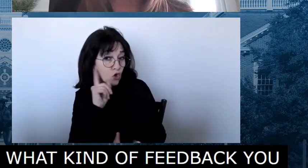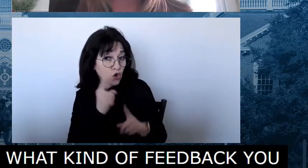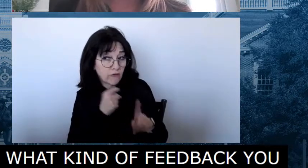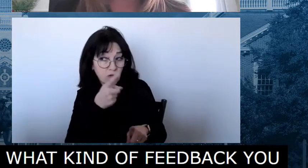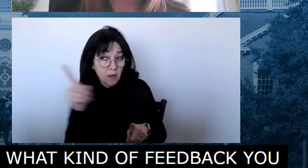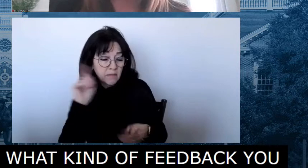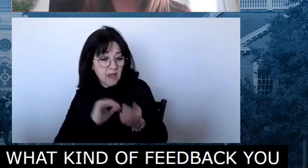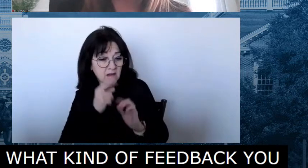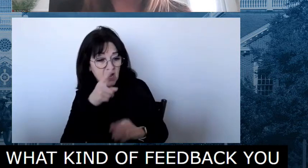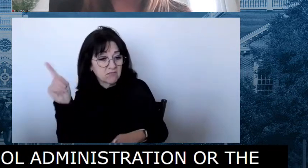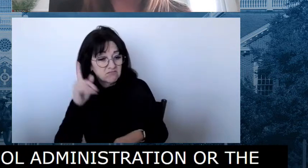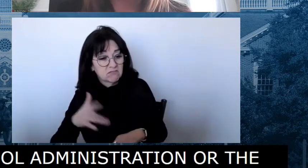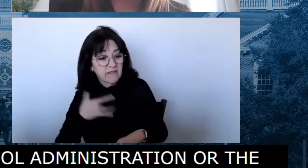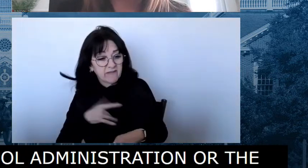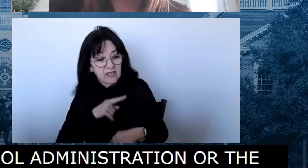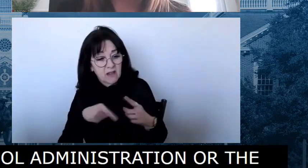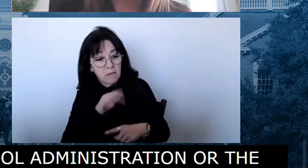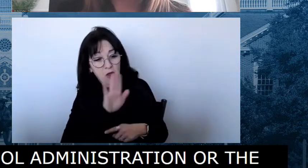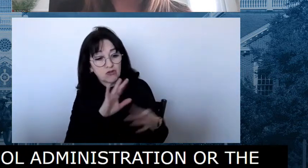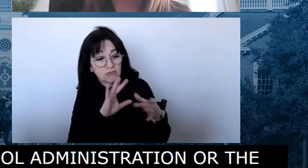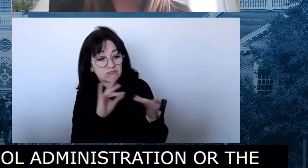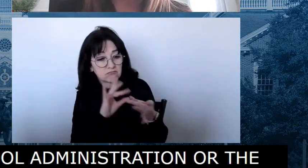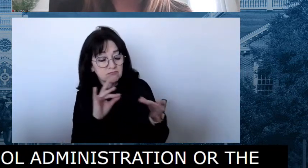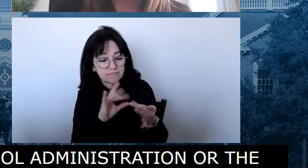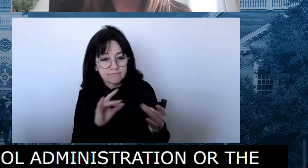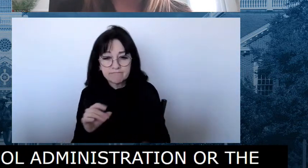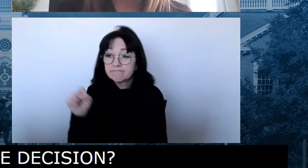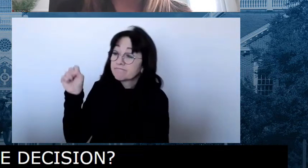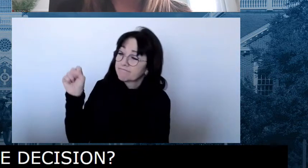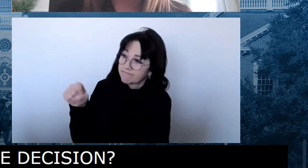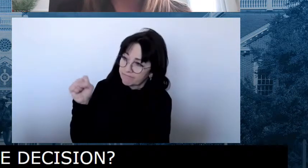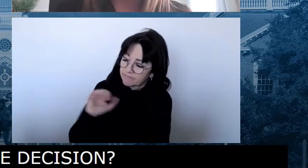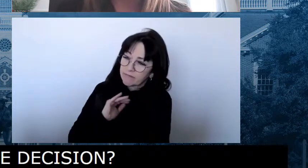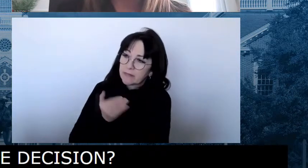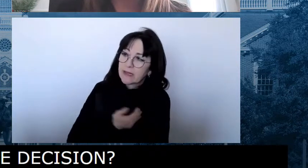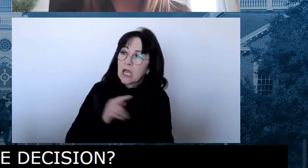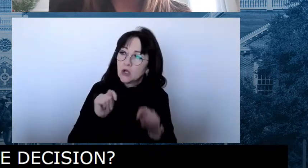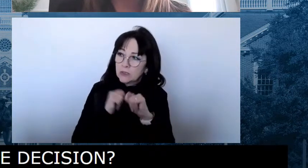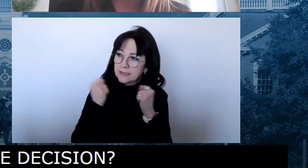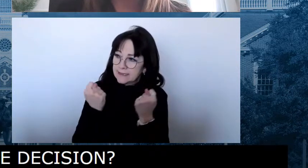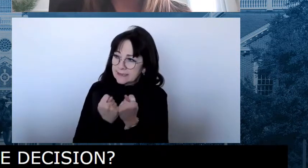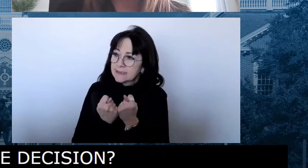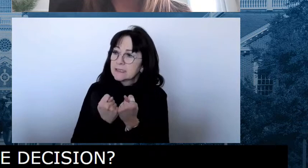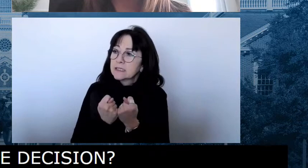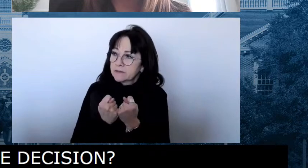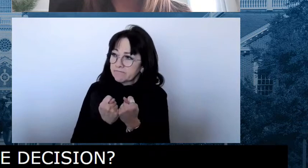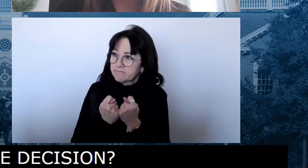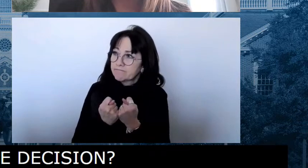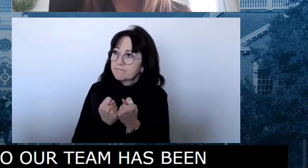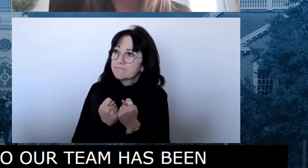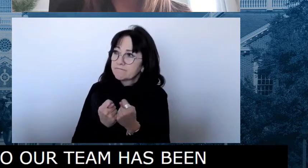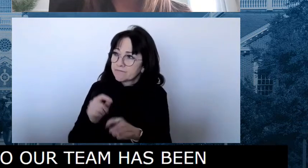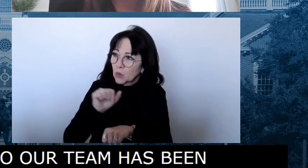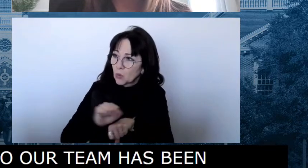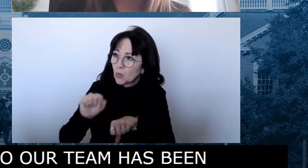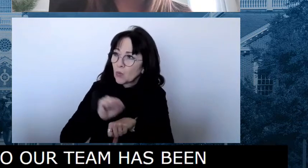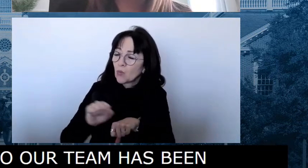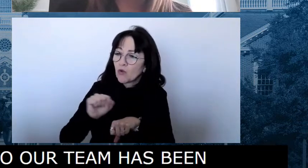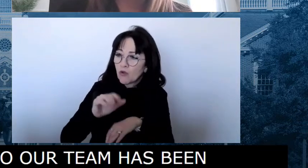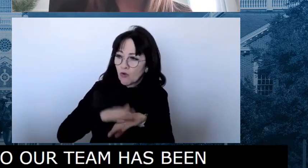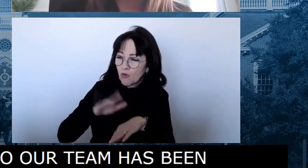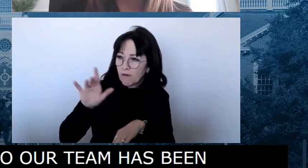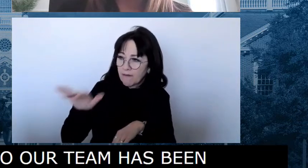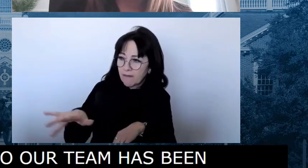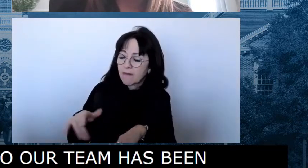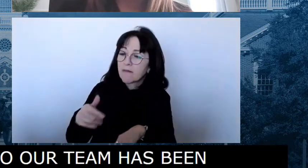Yeah, so our team has been working on that. I was at the Brandywine School Board